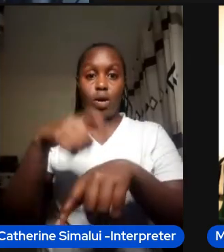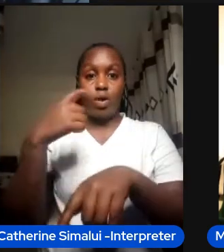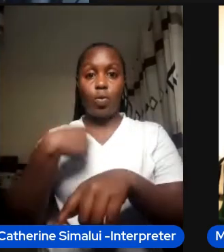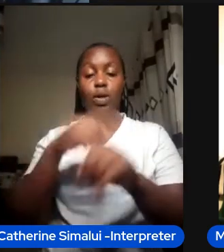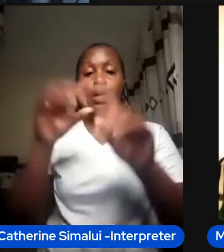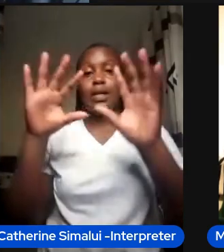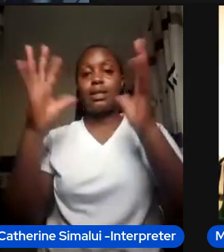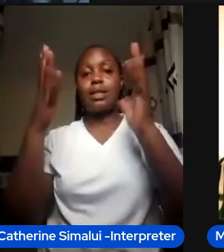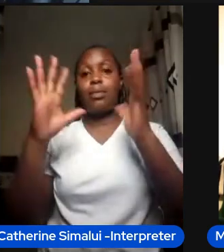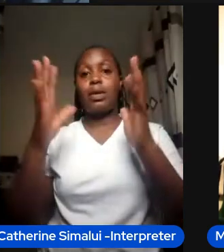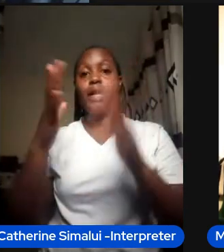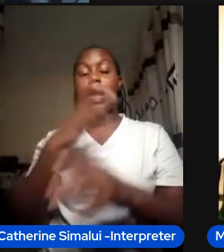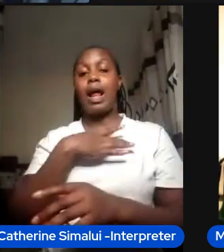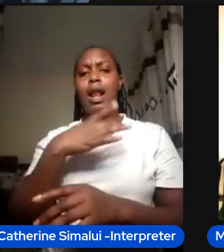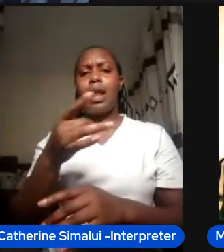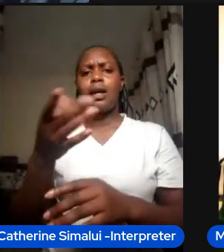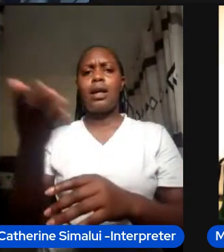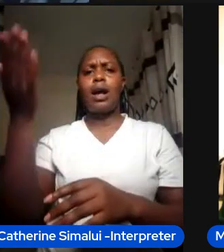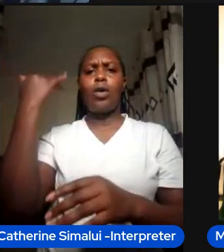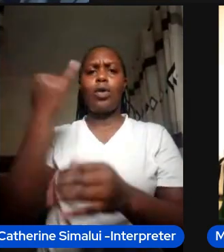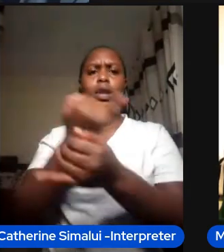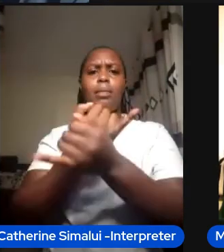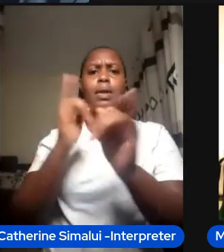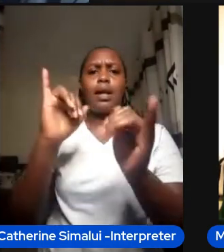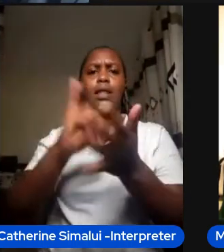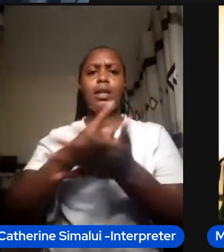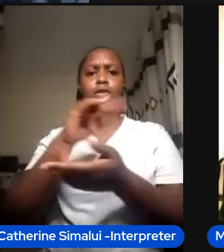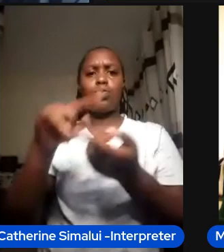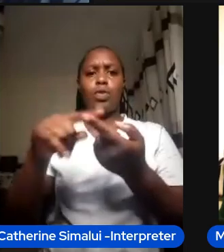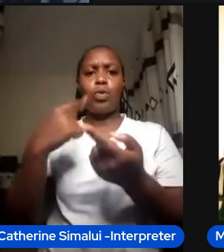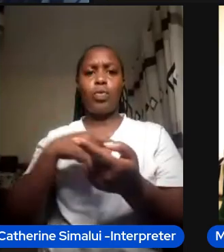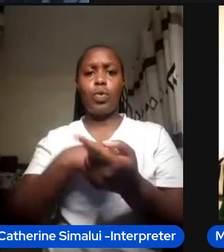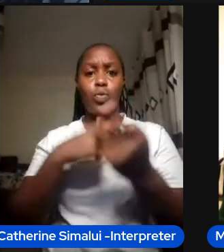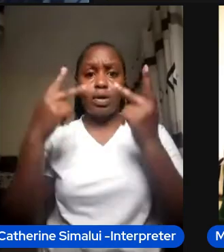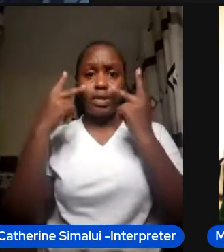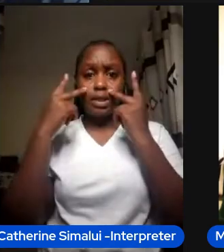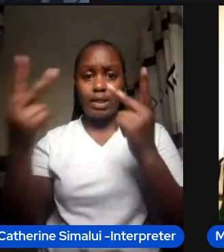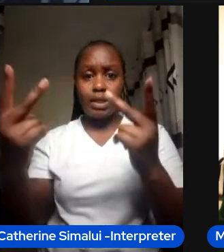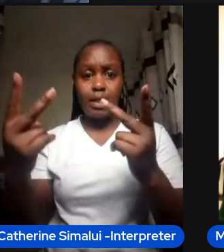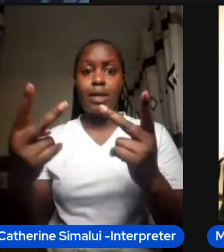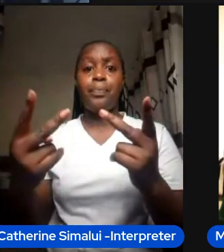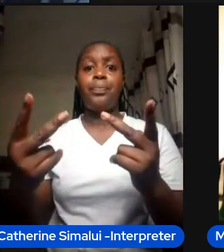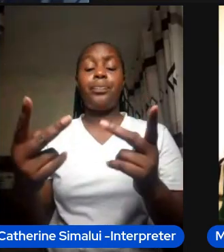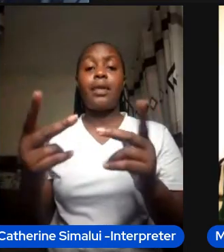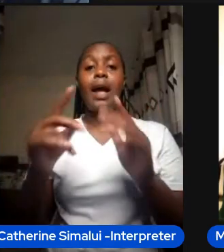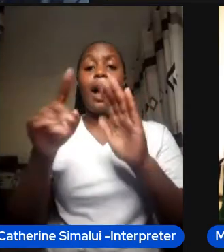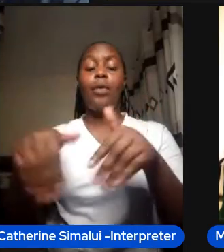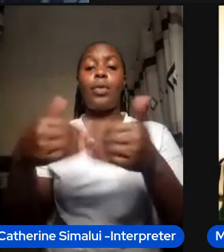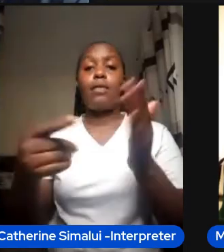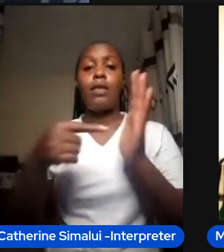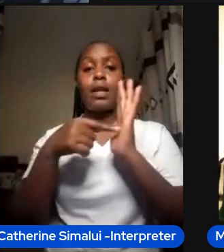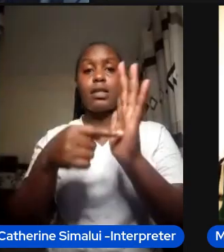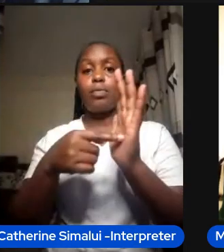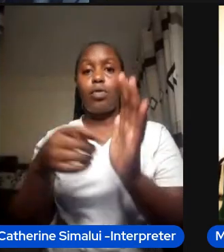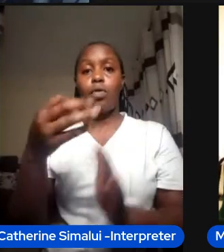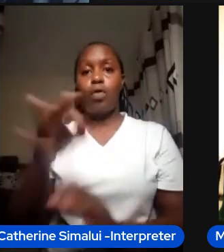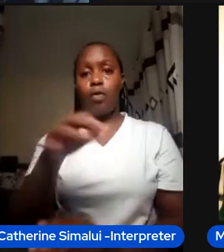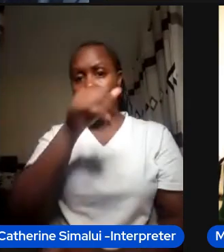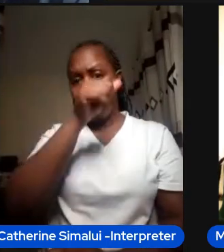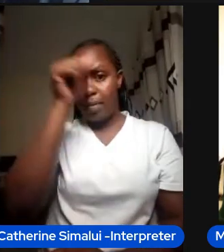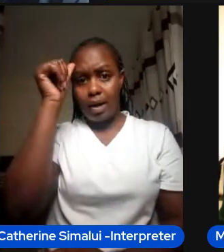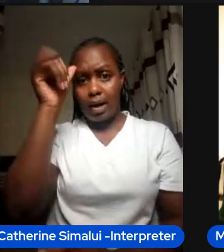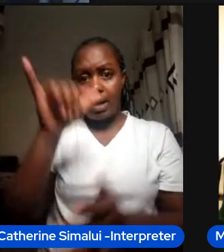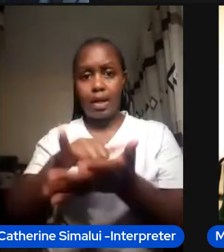independent, those days is when brands are just coming out. I'll give an example of a brand that I really like. It's called